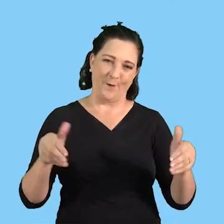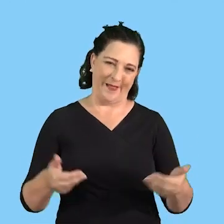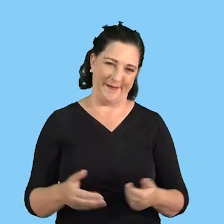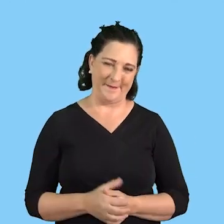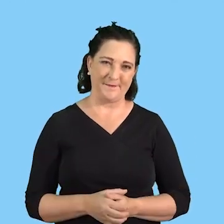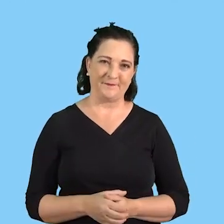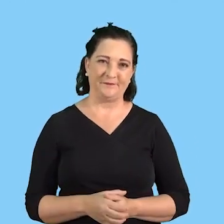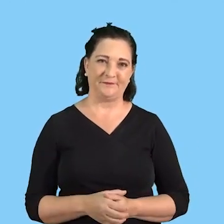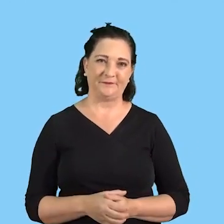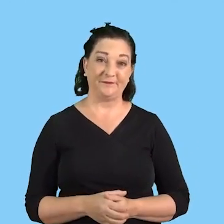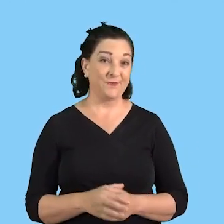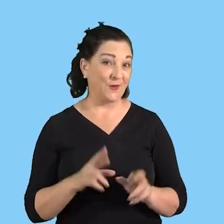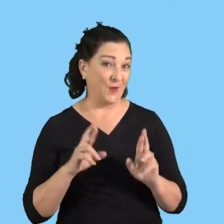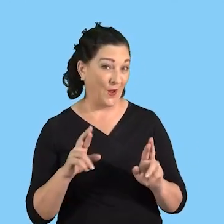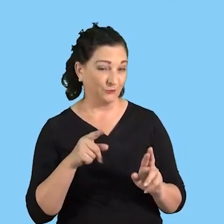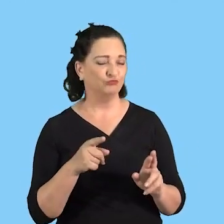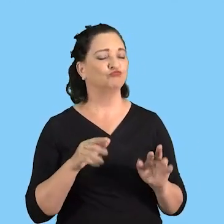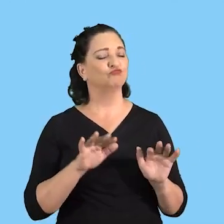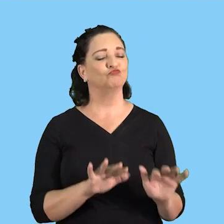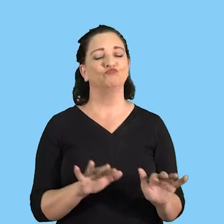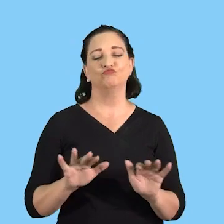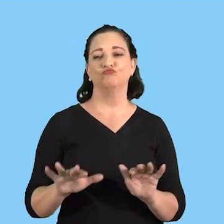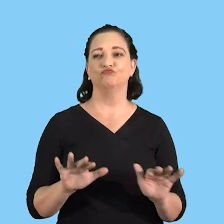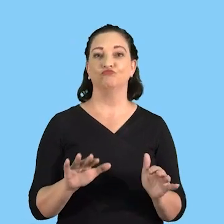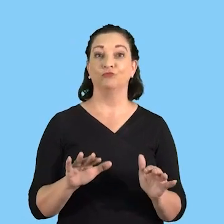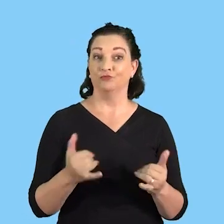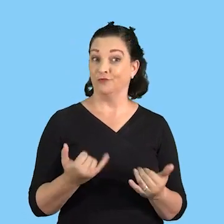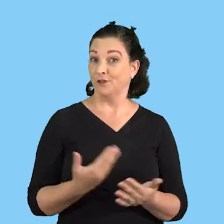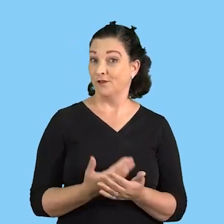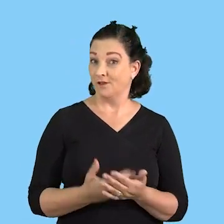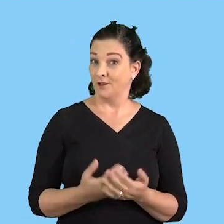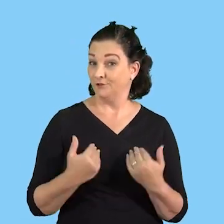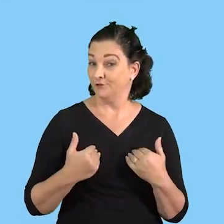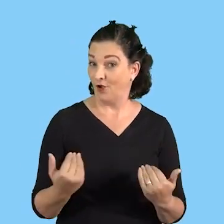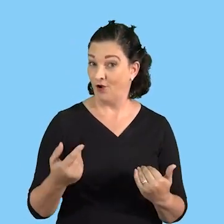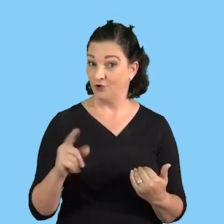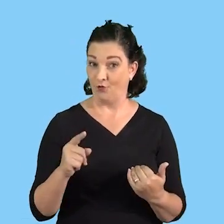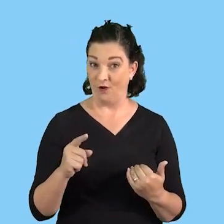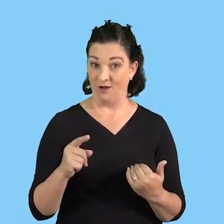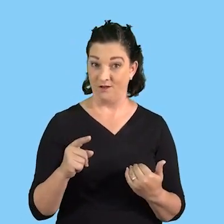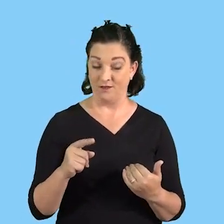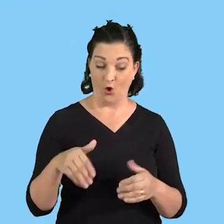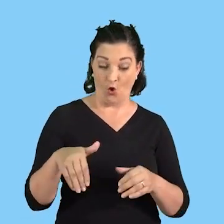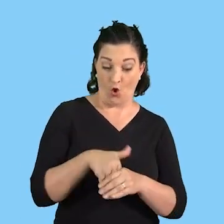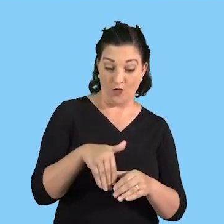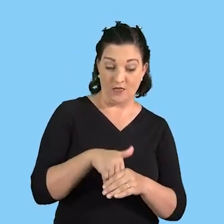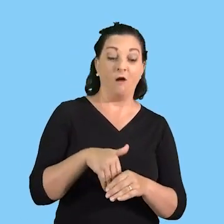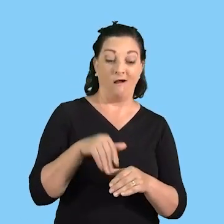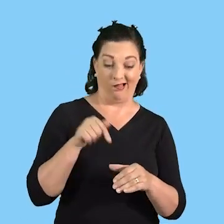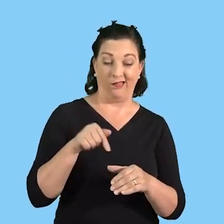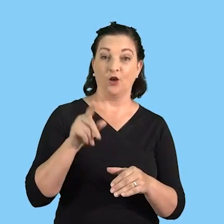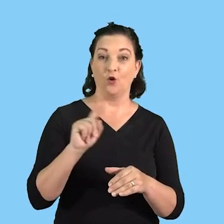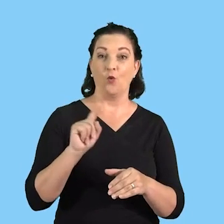Welcome back, grade 11s. I hope you are well relaxed and ready to start with our first concept, which is called